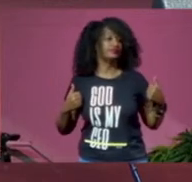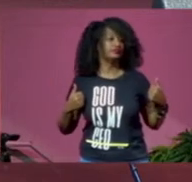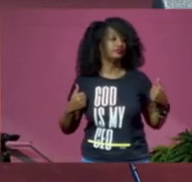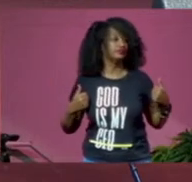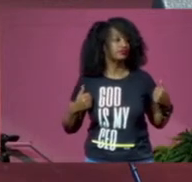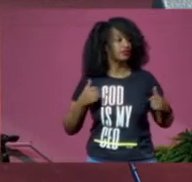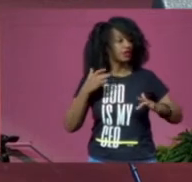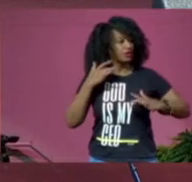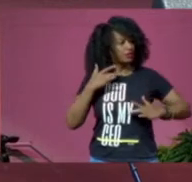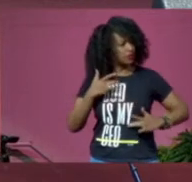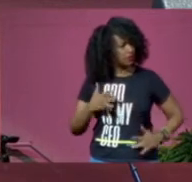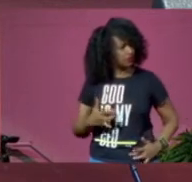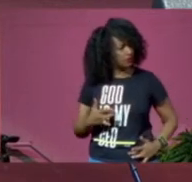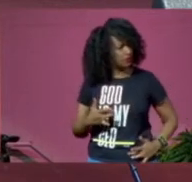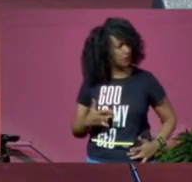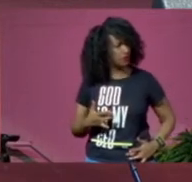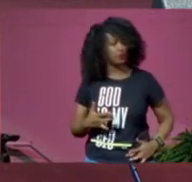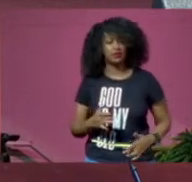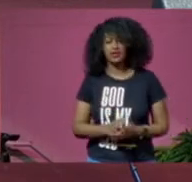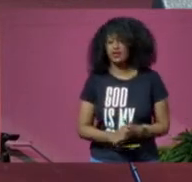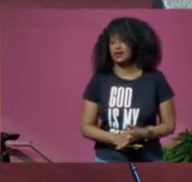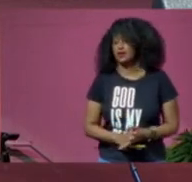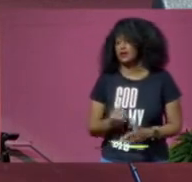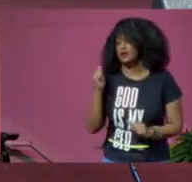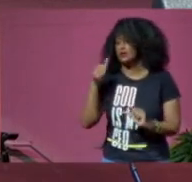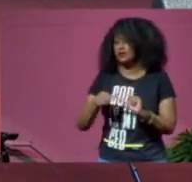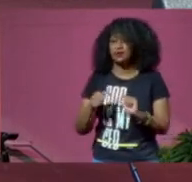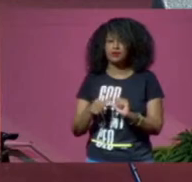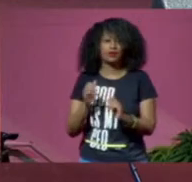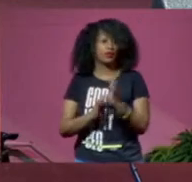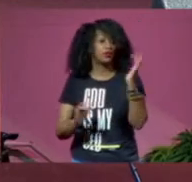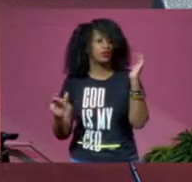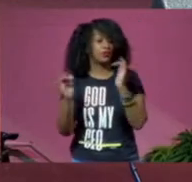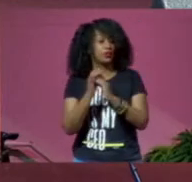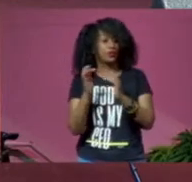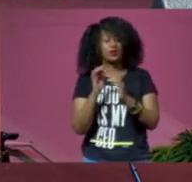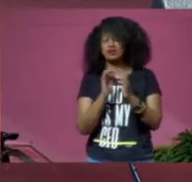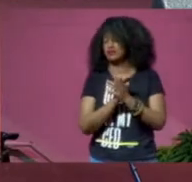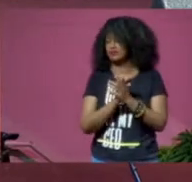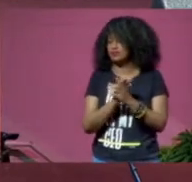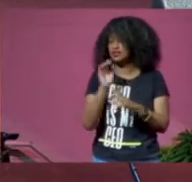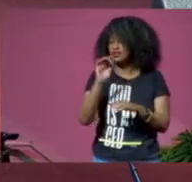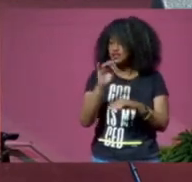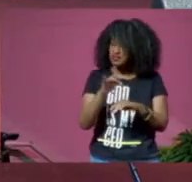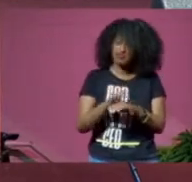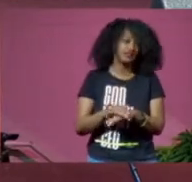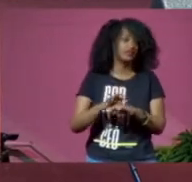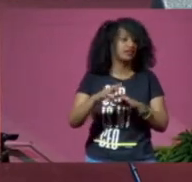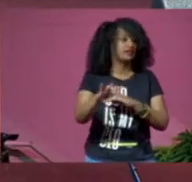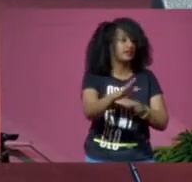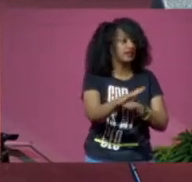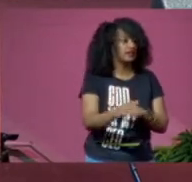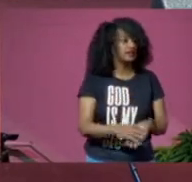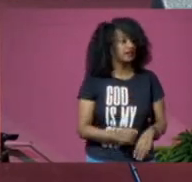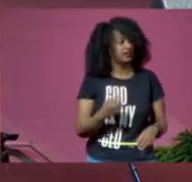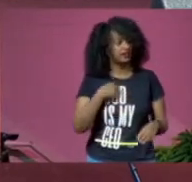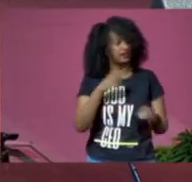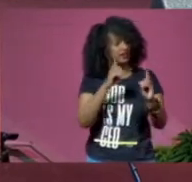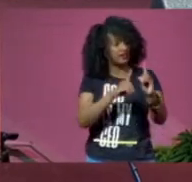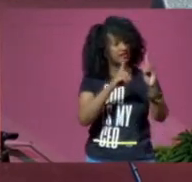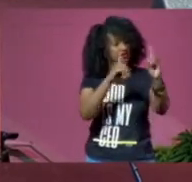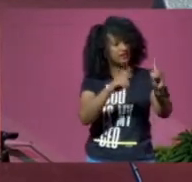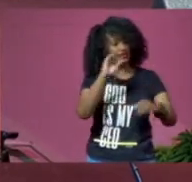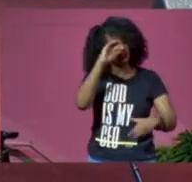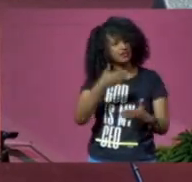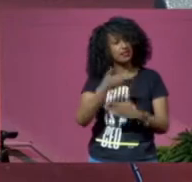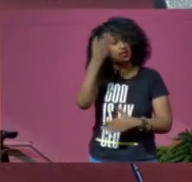Matthew chapter 16? When Jesus came to the region of Caesarea Philippi, he asked his disciples, I'm the Son of God. I am